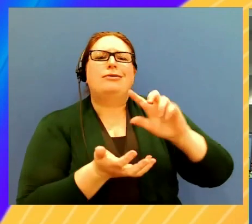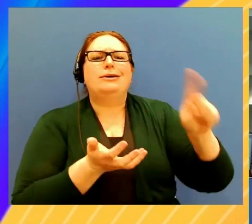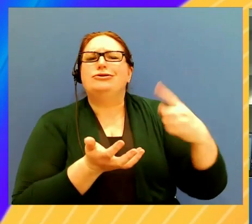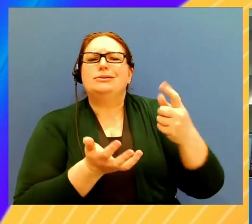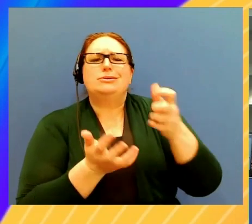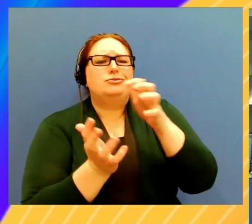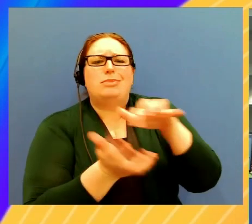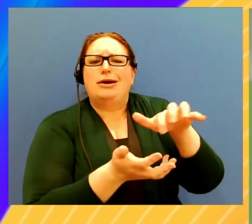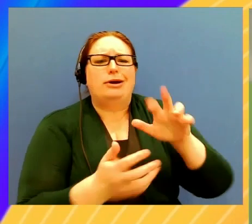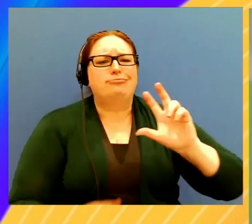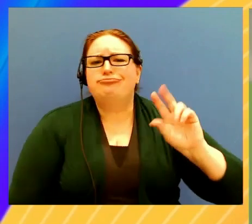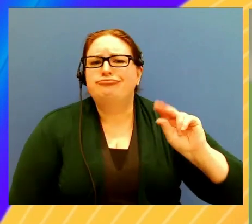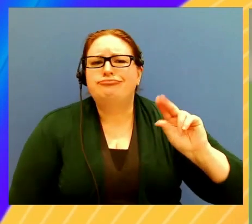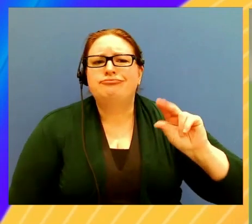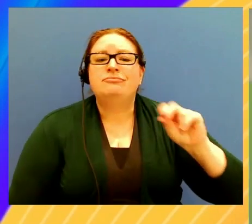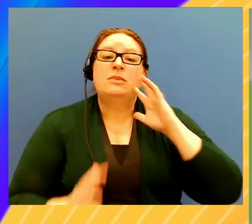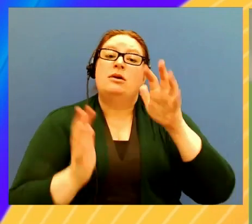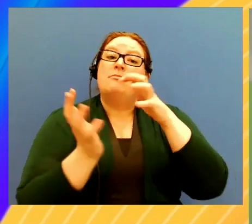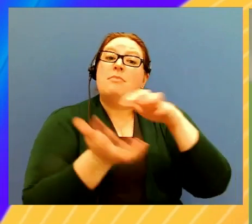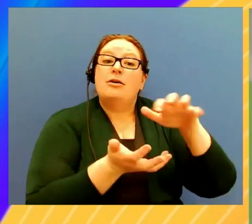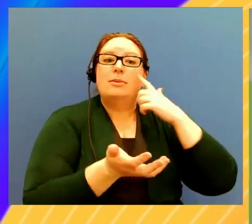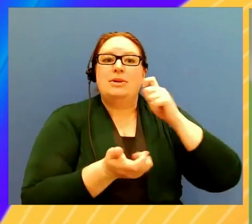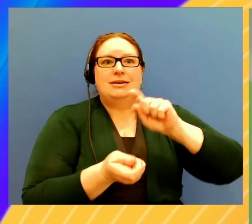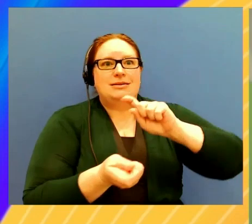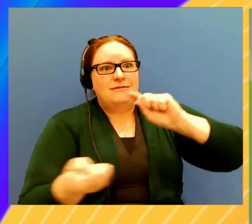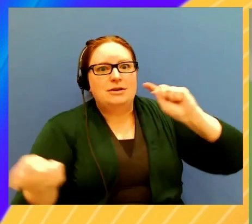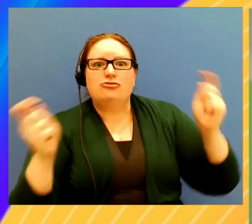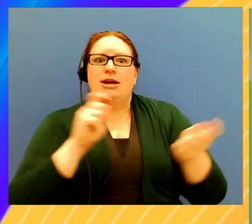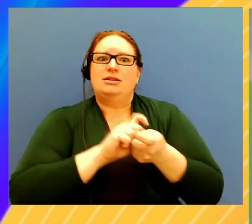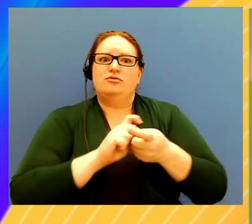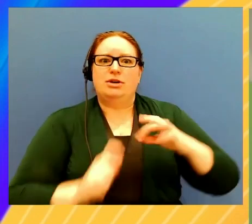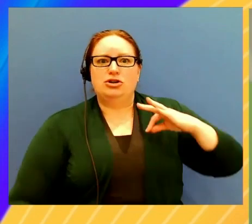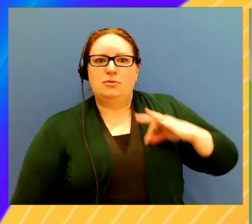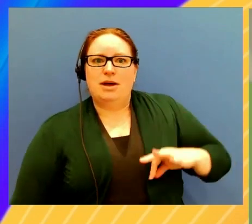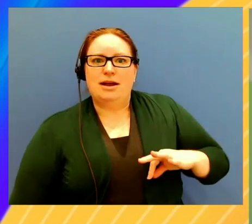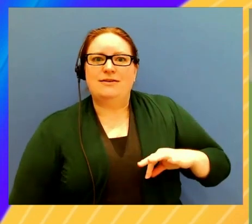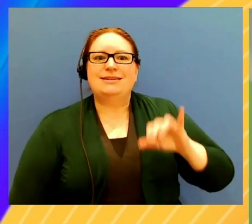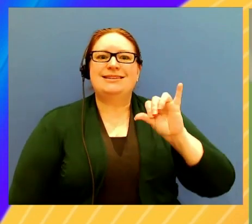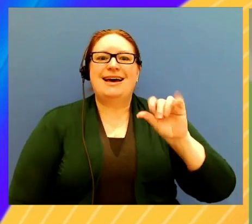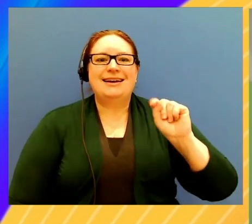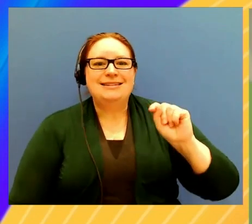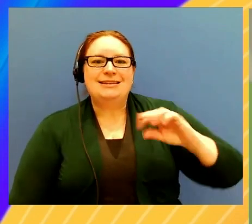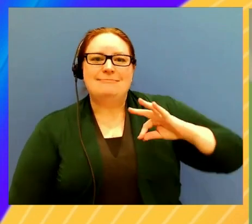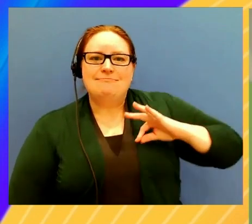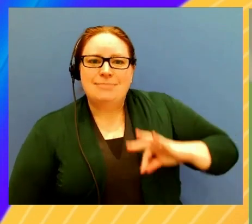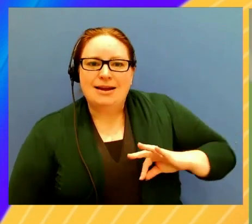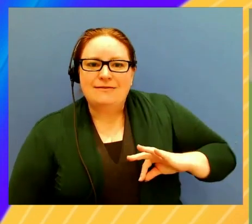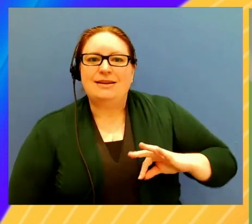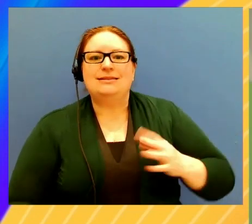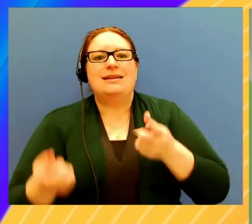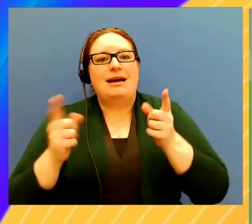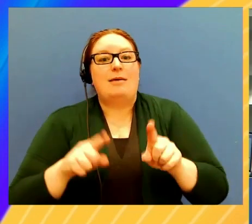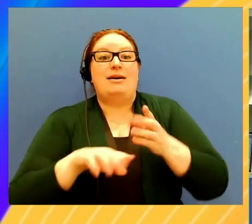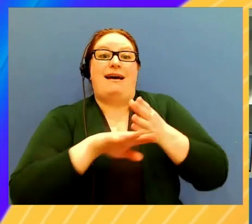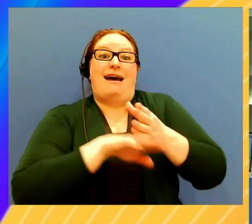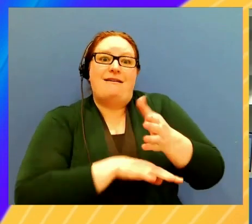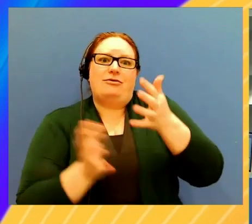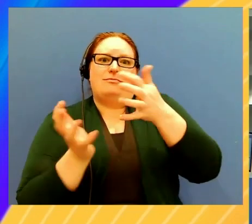customers are migrating because of the transformational benefits, the IT transformation that happens after you migrate. So.